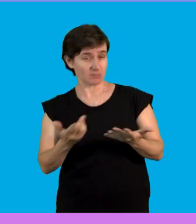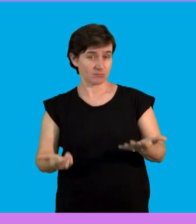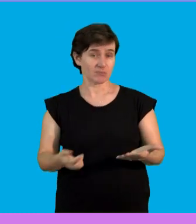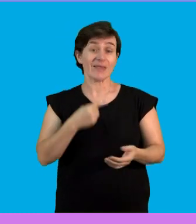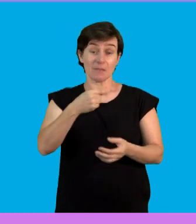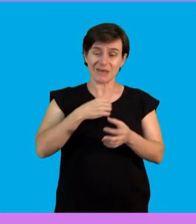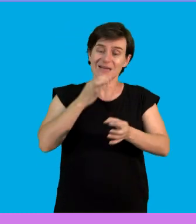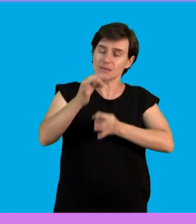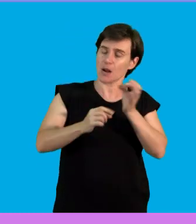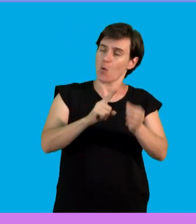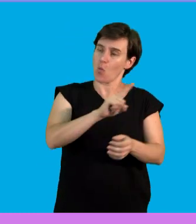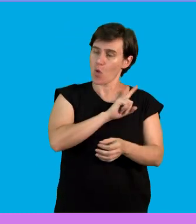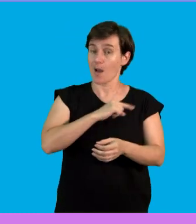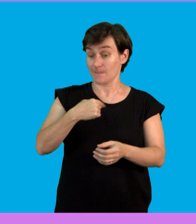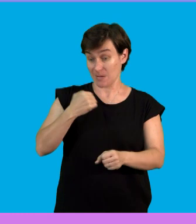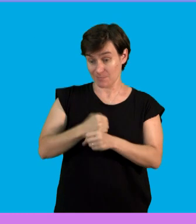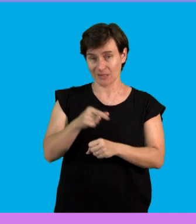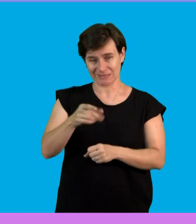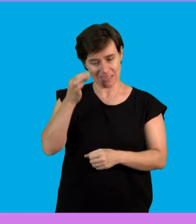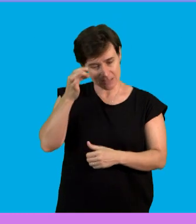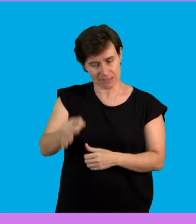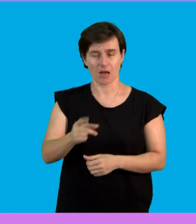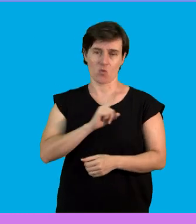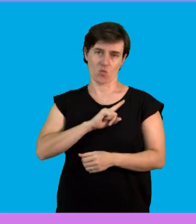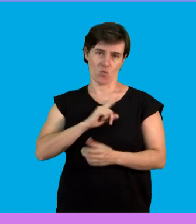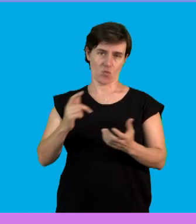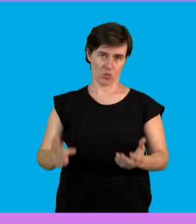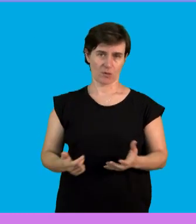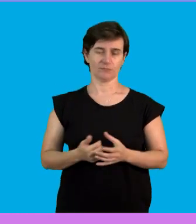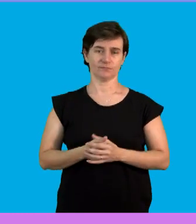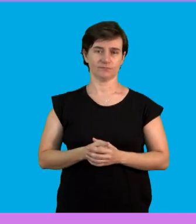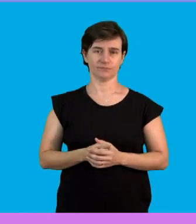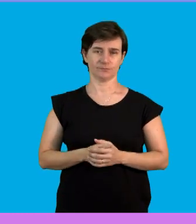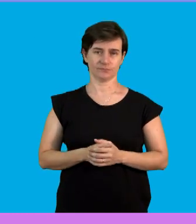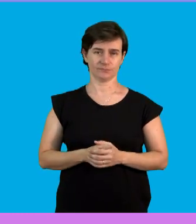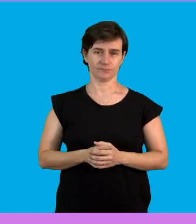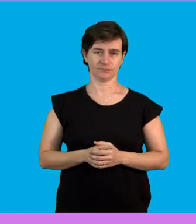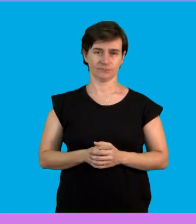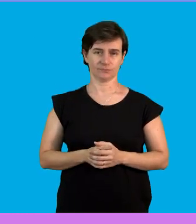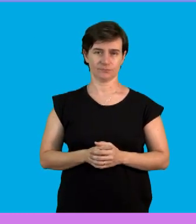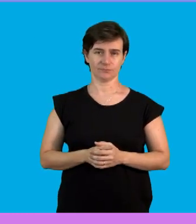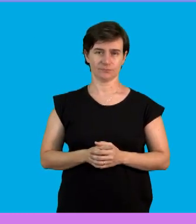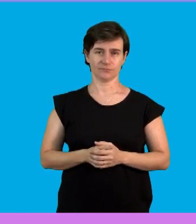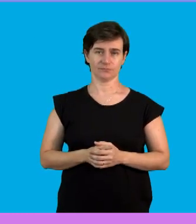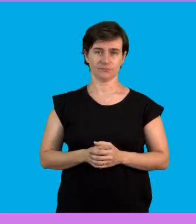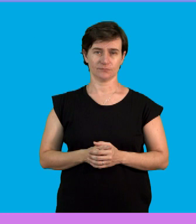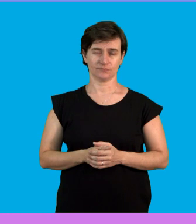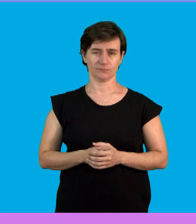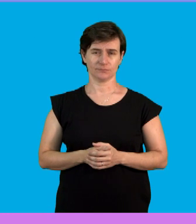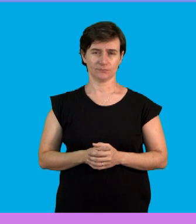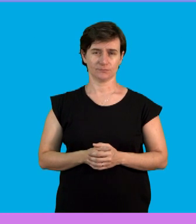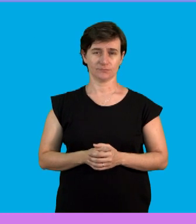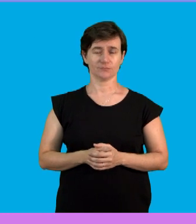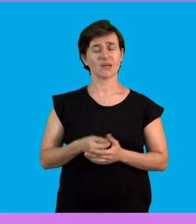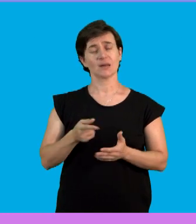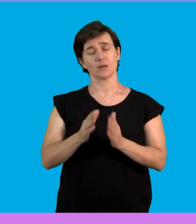told the people who's asking the question why I made such a choice. And